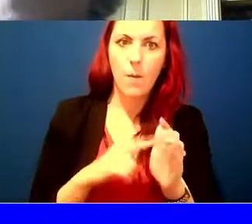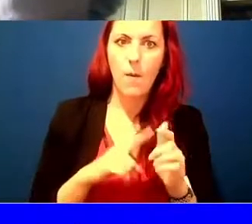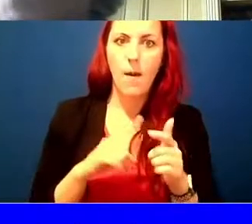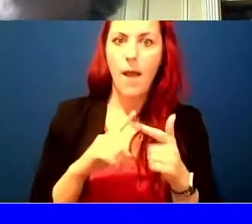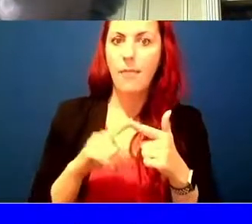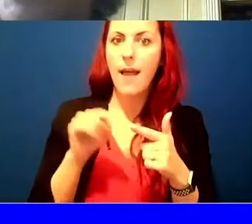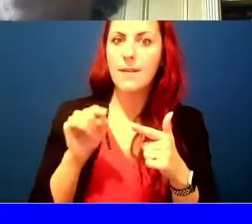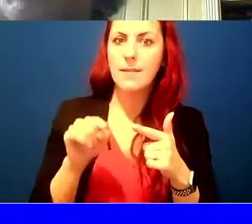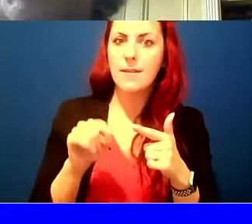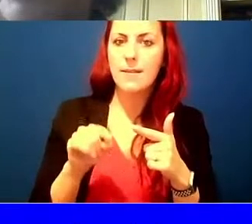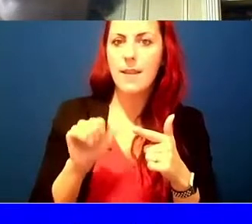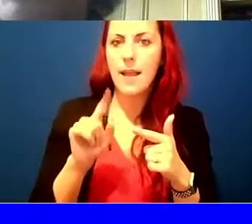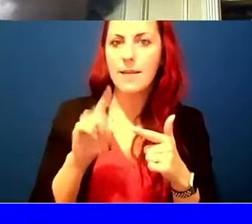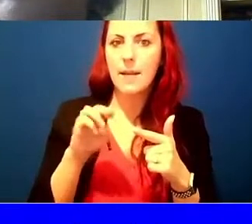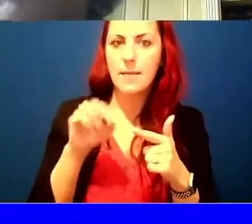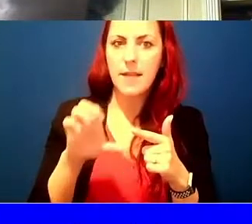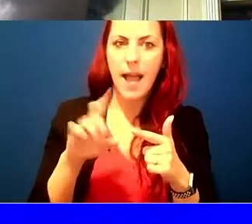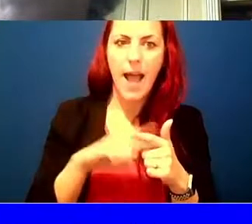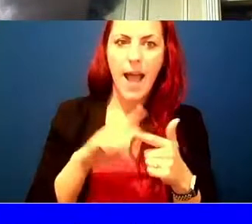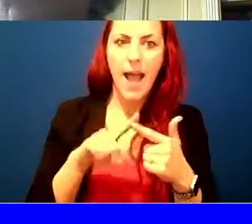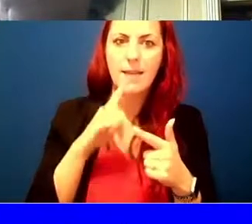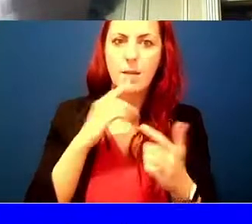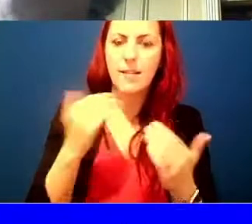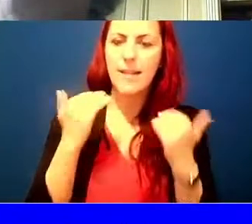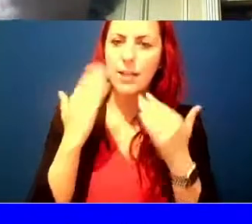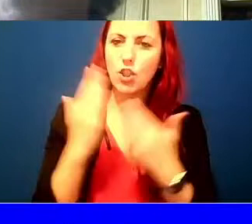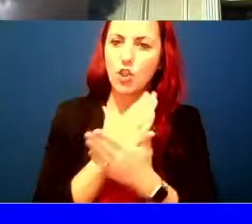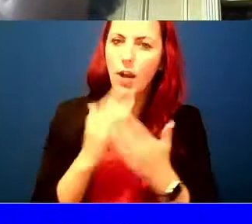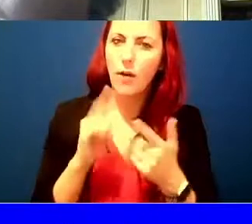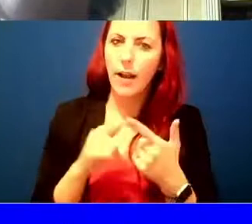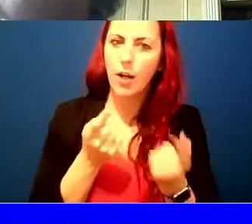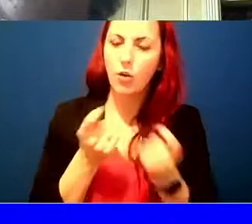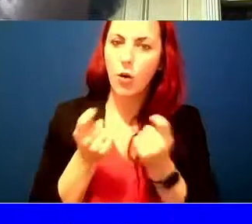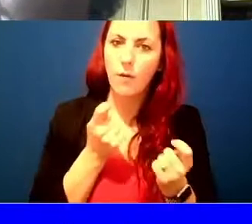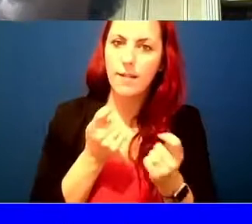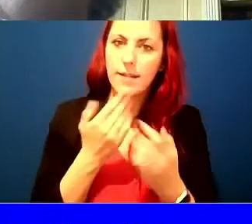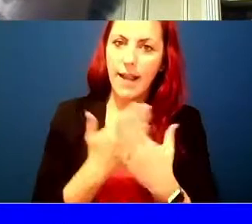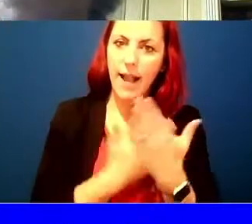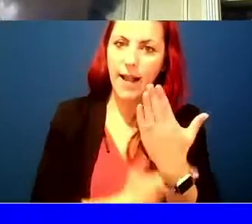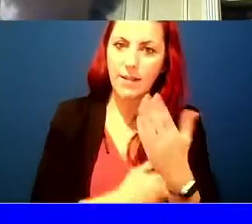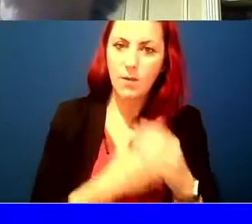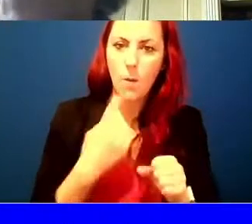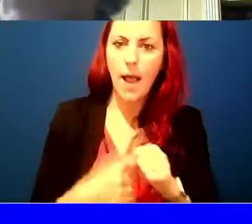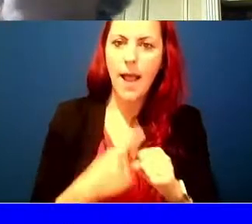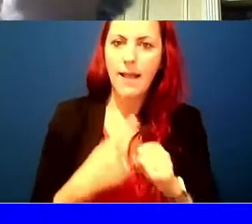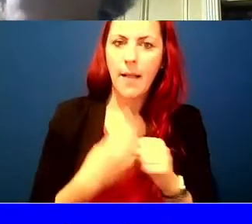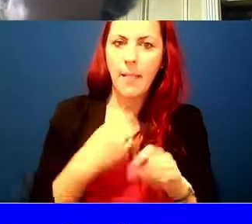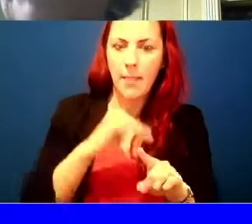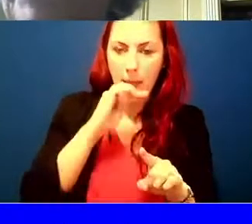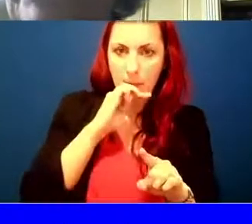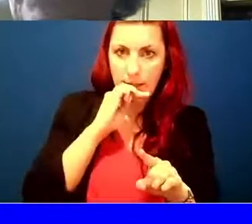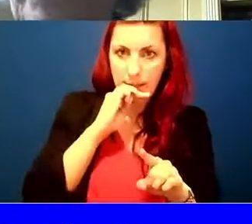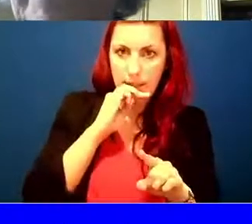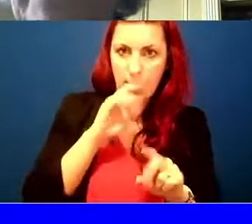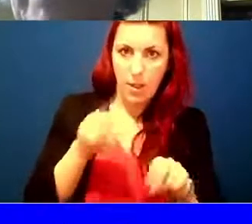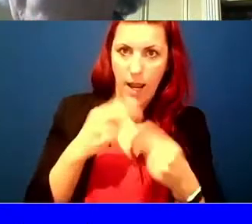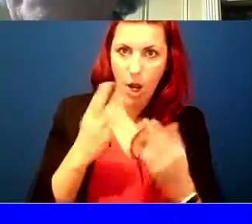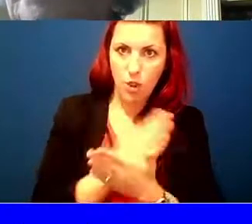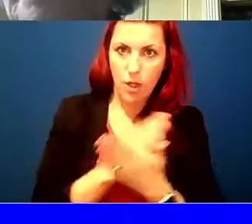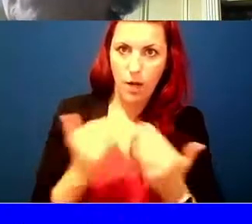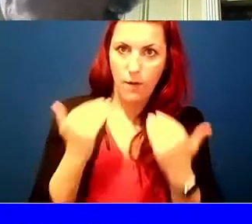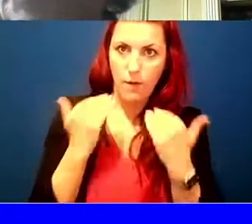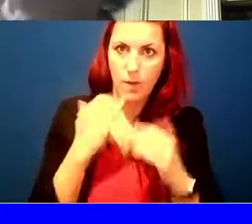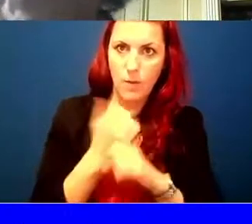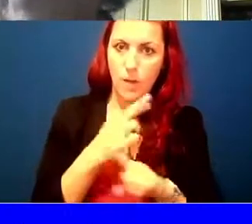use the data sharing and the GDPR as an excuse or a shield not to share information about very vulnerable